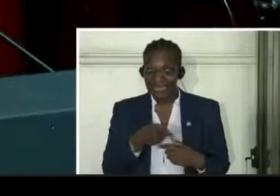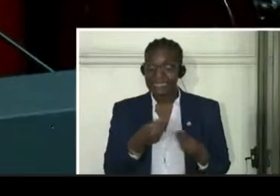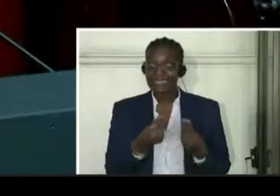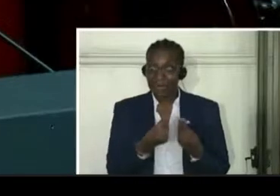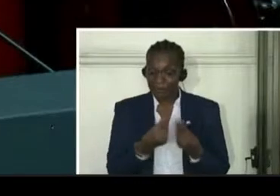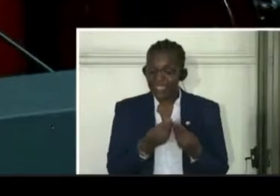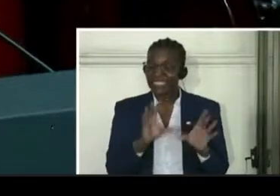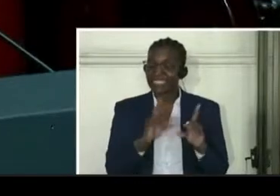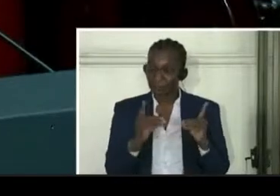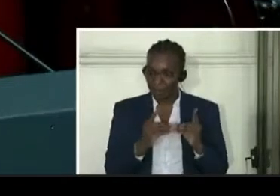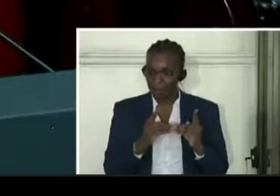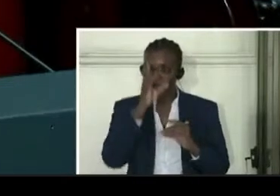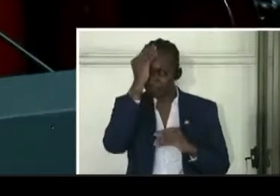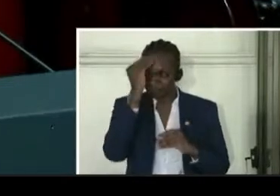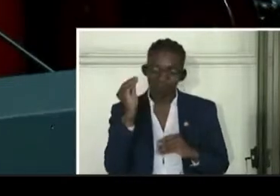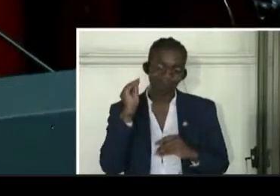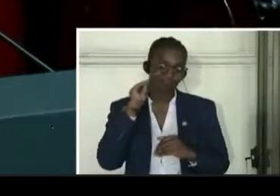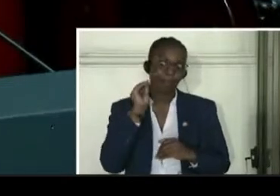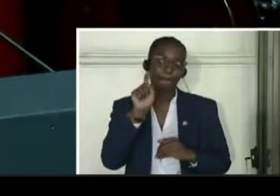this department needs to keep in mind.